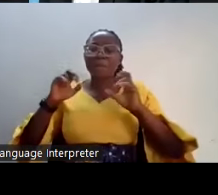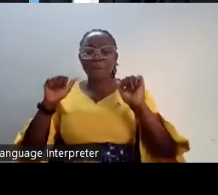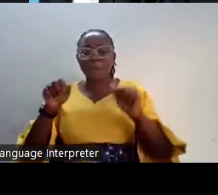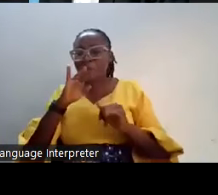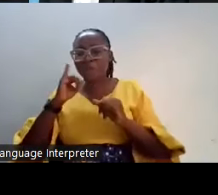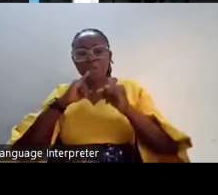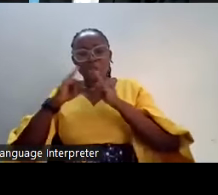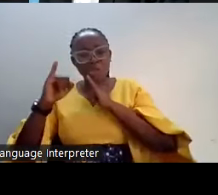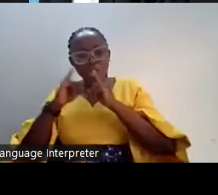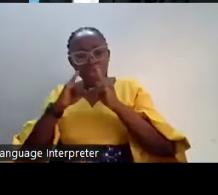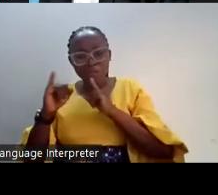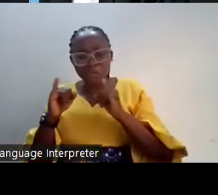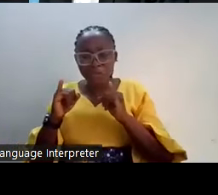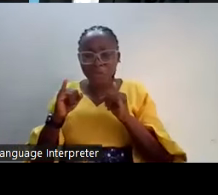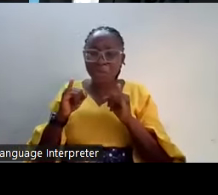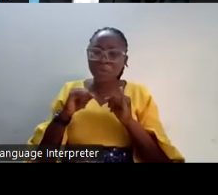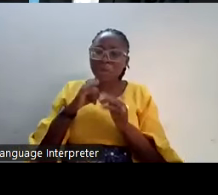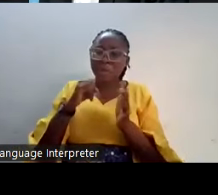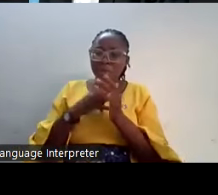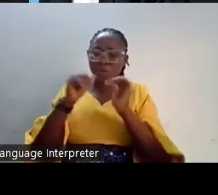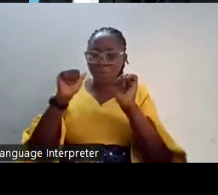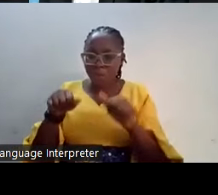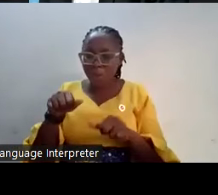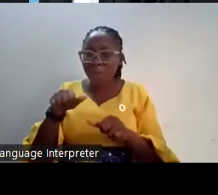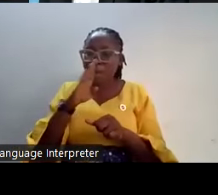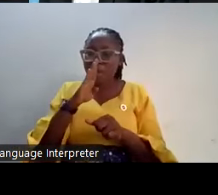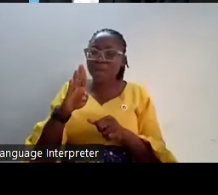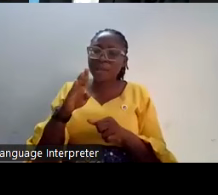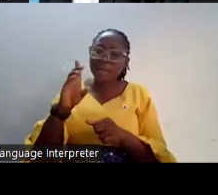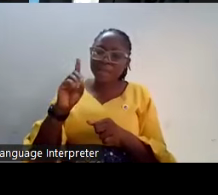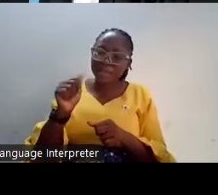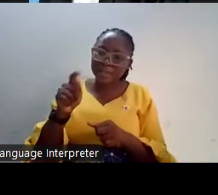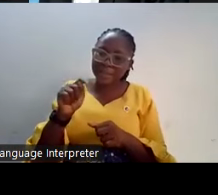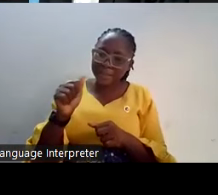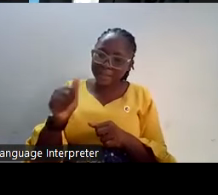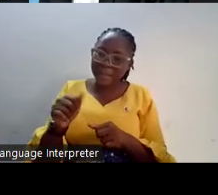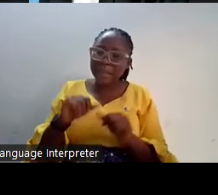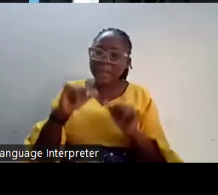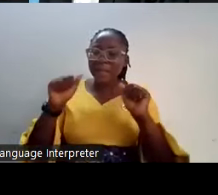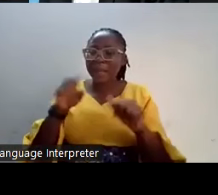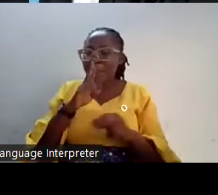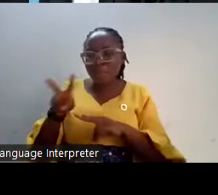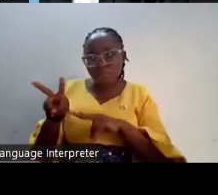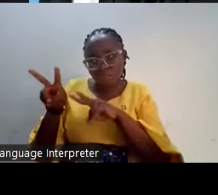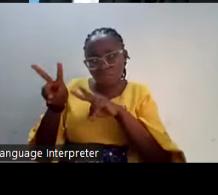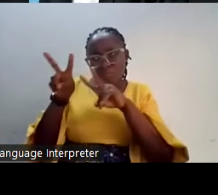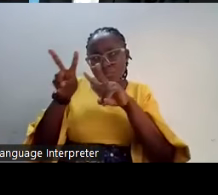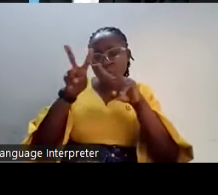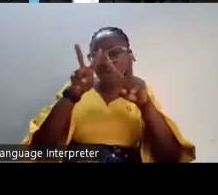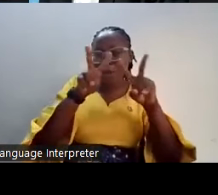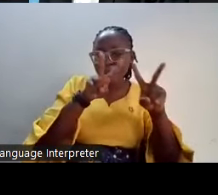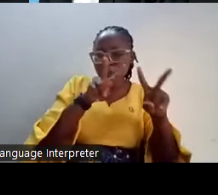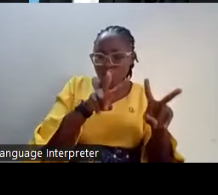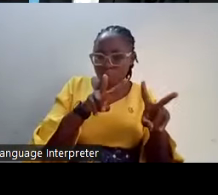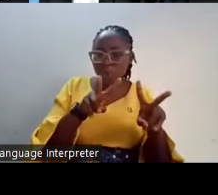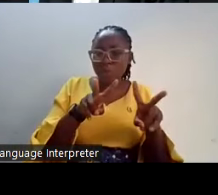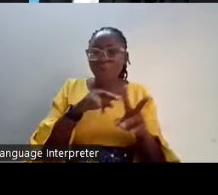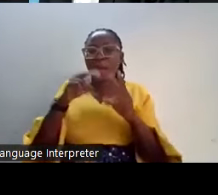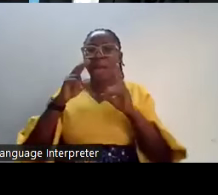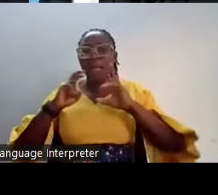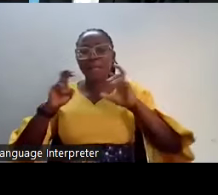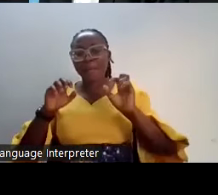include anecdotal data, it could include observation that's not part of a test. So, assessment could